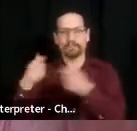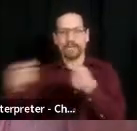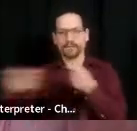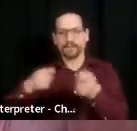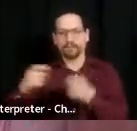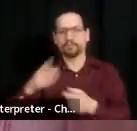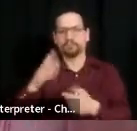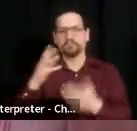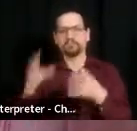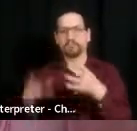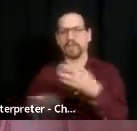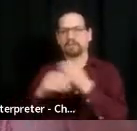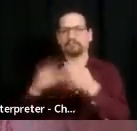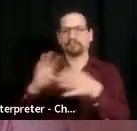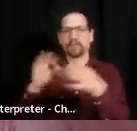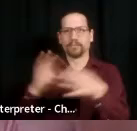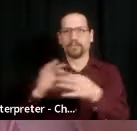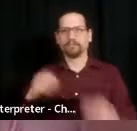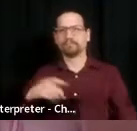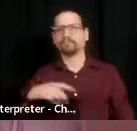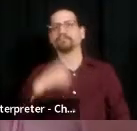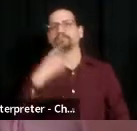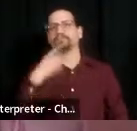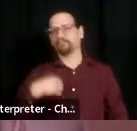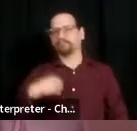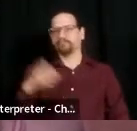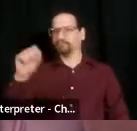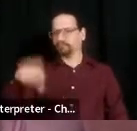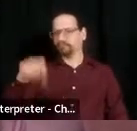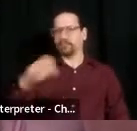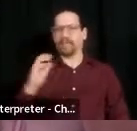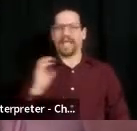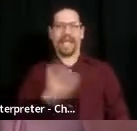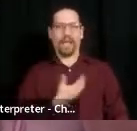storm, private vendors and our DOT folks.